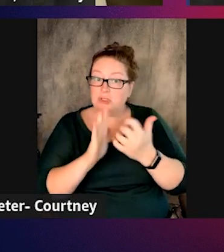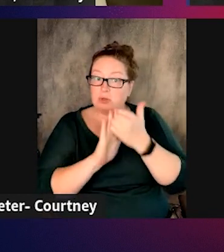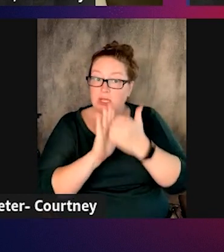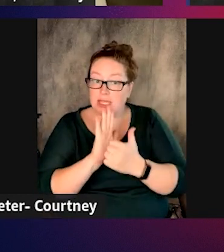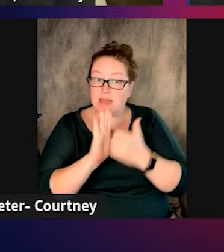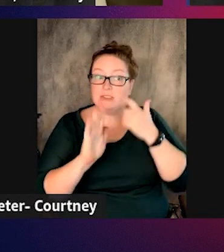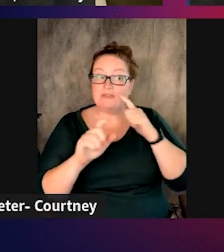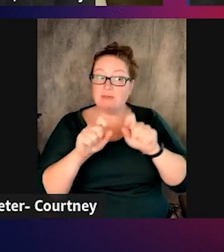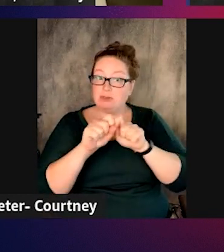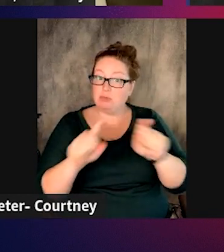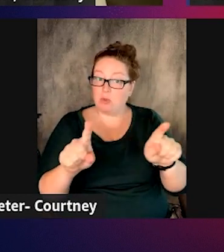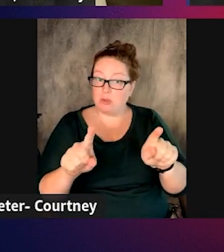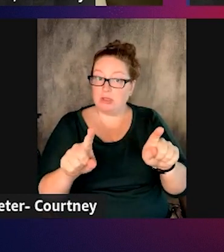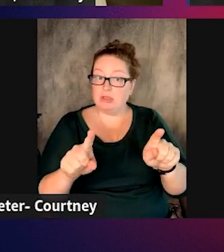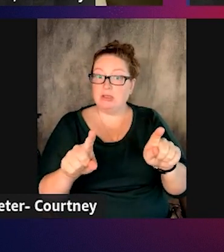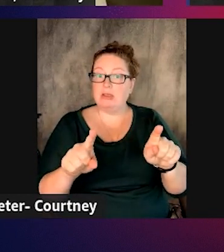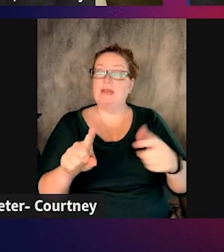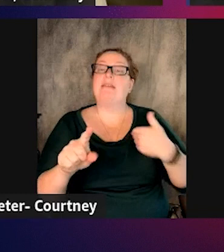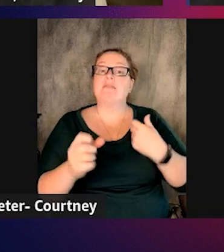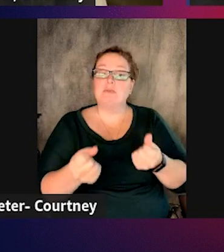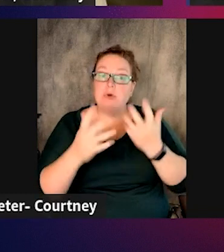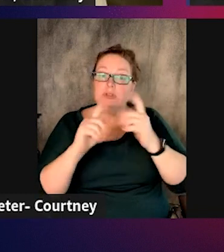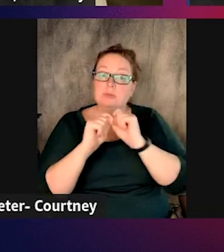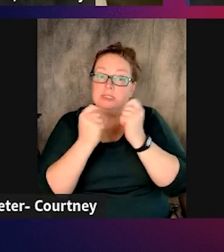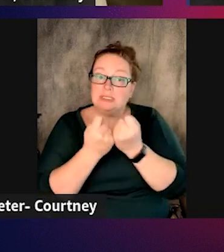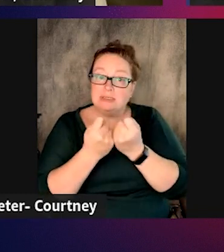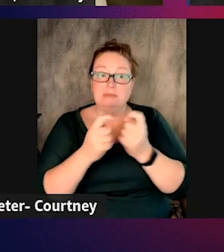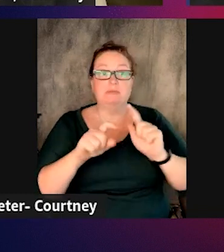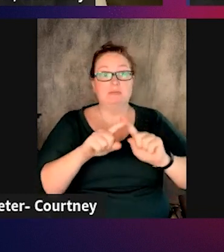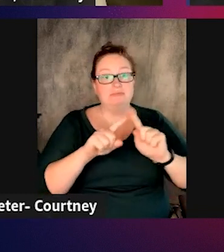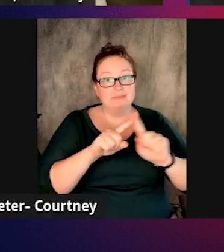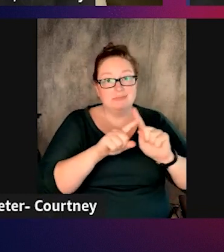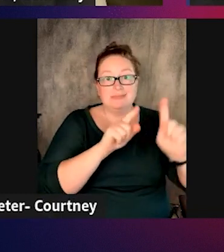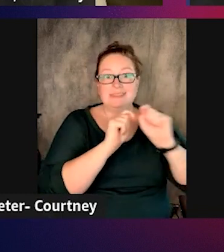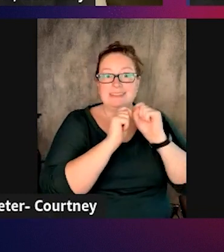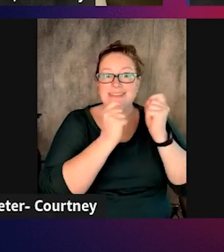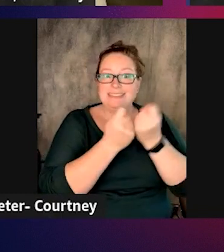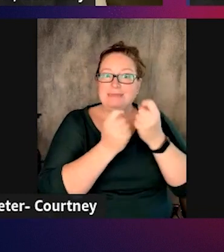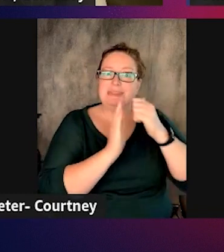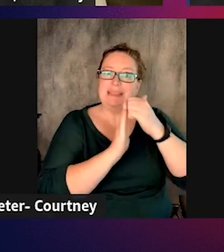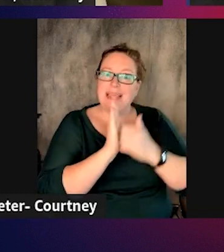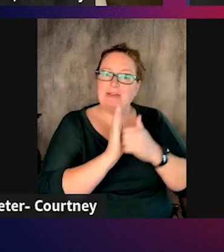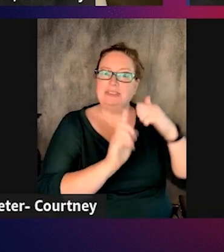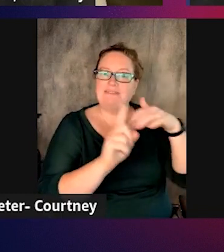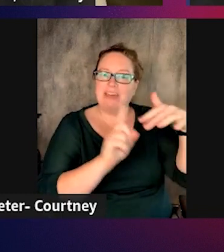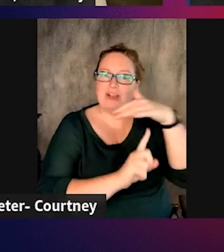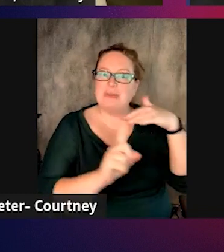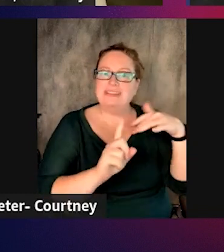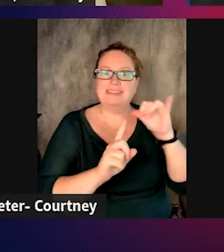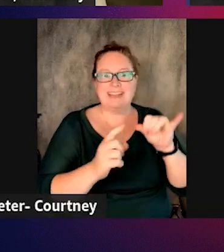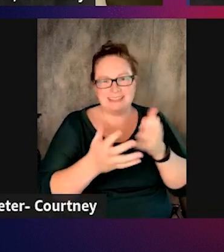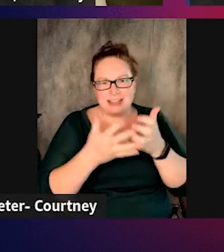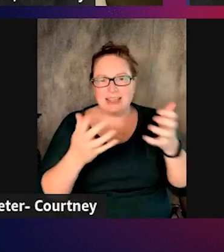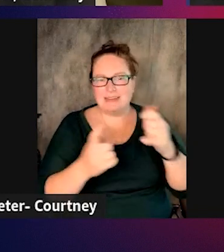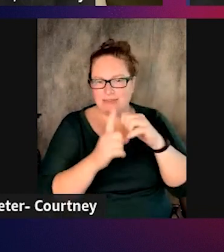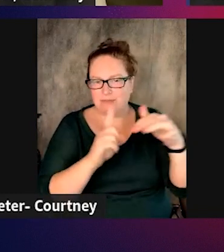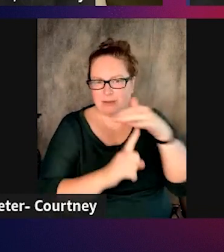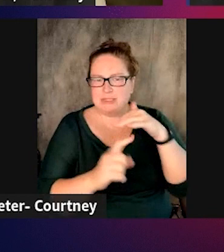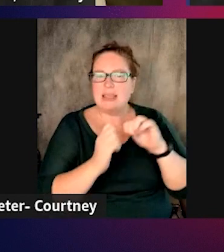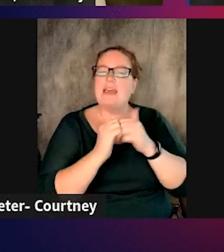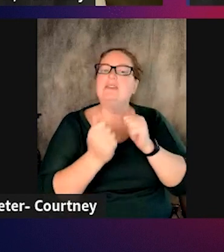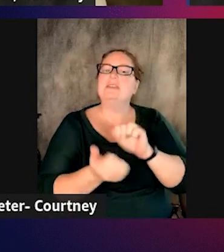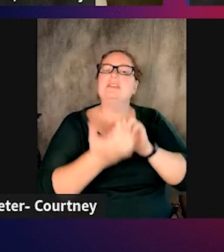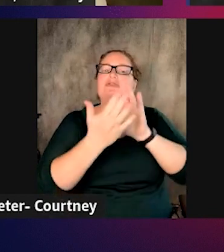to I've got multiple teams, all different accounts, different environments. That's a huge collection of accounts potentially, right? How does it address those challenges